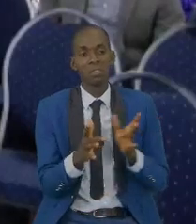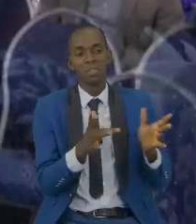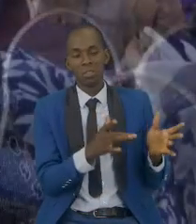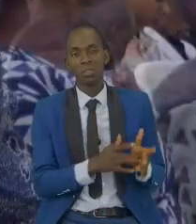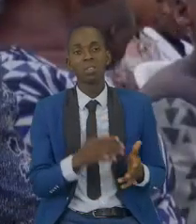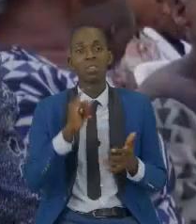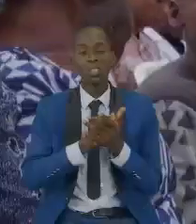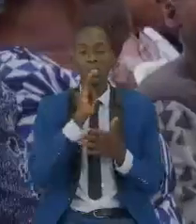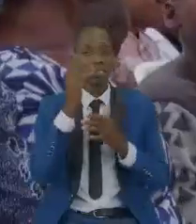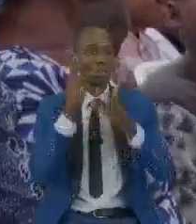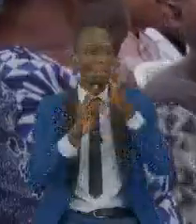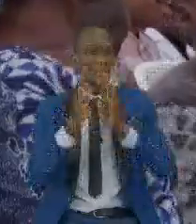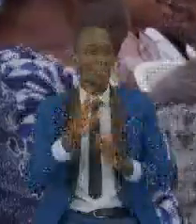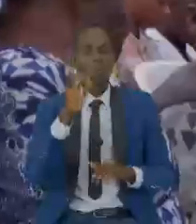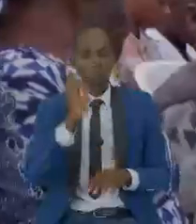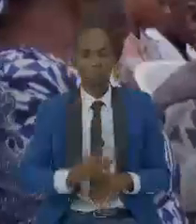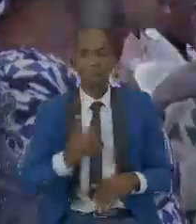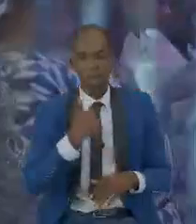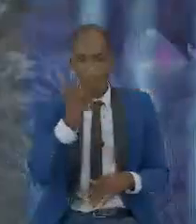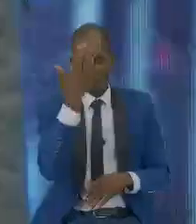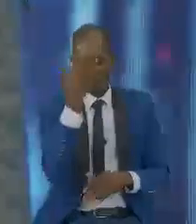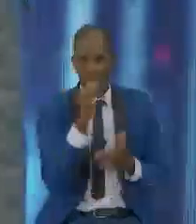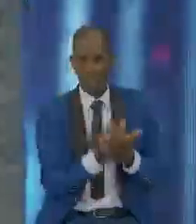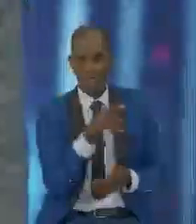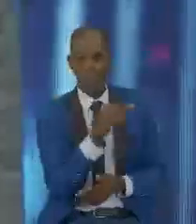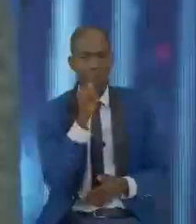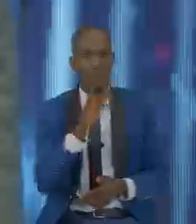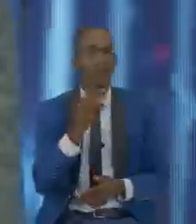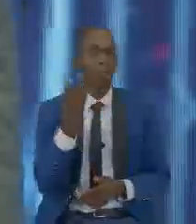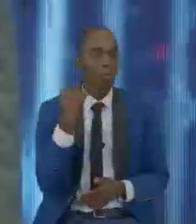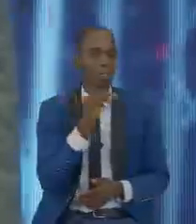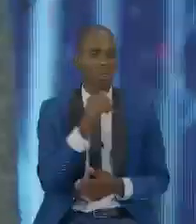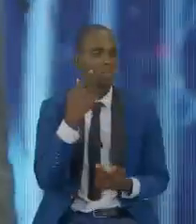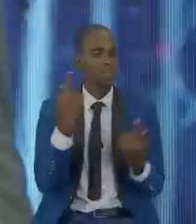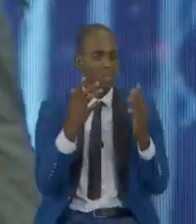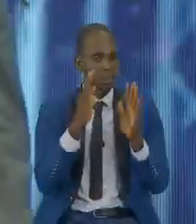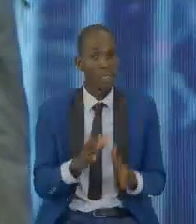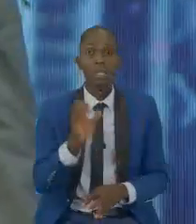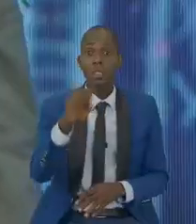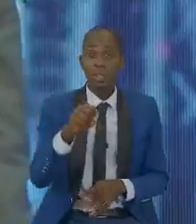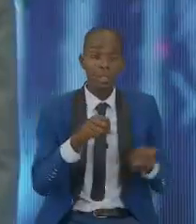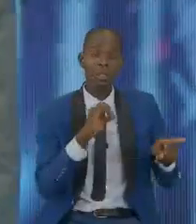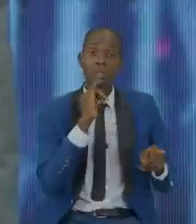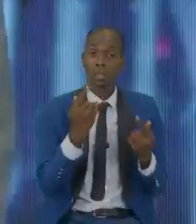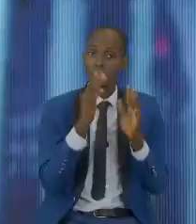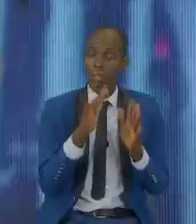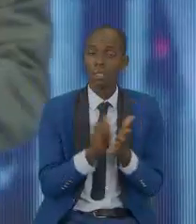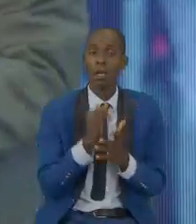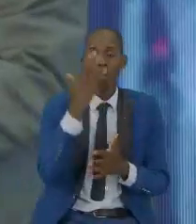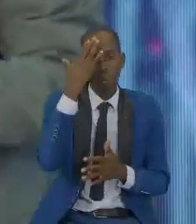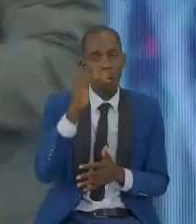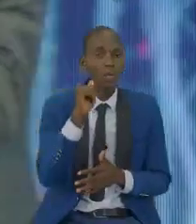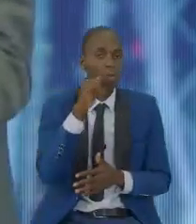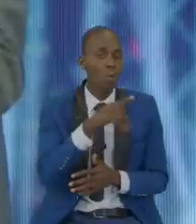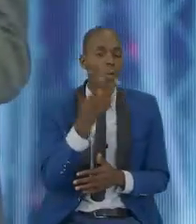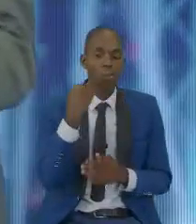this woman was a sinner. Yes, a sinner. That's why she was crying. A sinner. That's why she was weeping. A